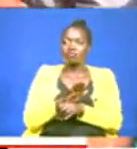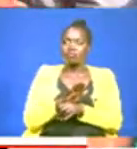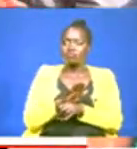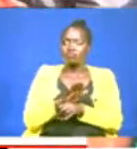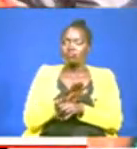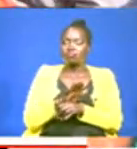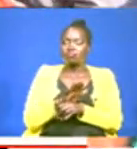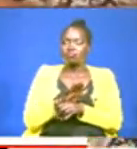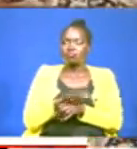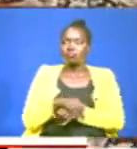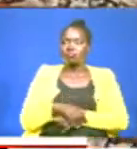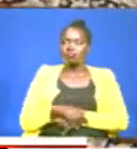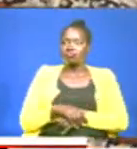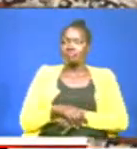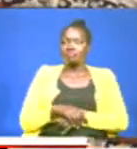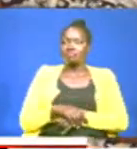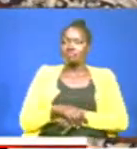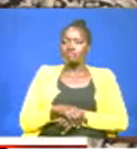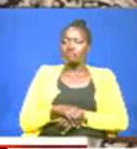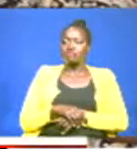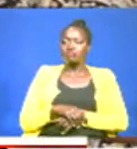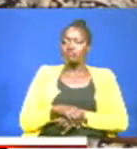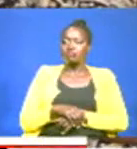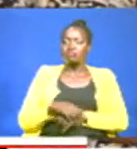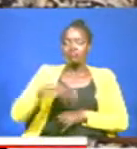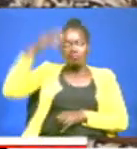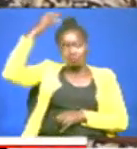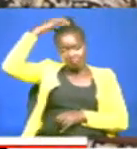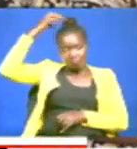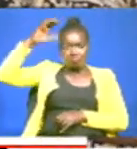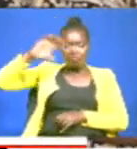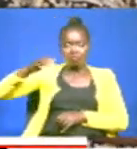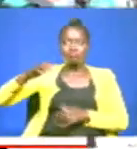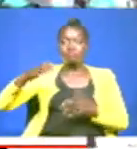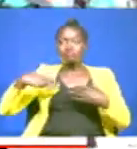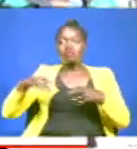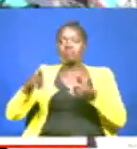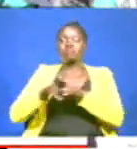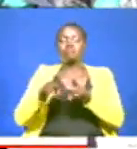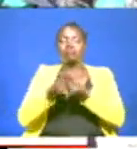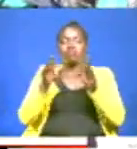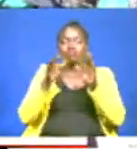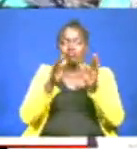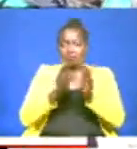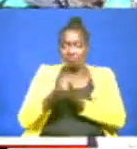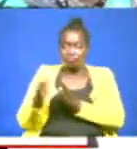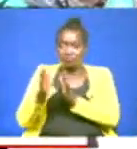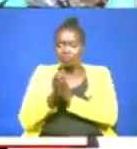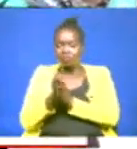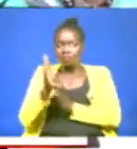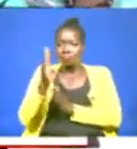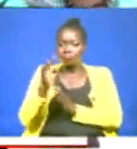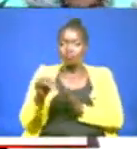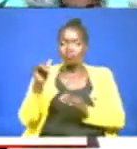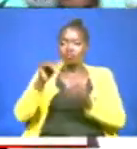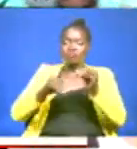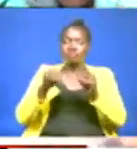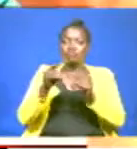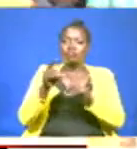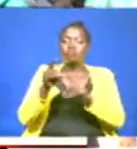amani. Residents of Shela Ward in Lamu County are also scheduled for a by-election